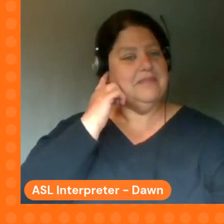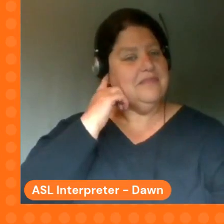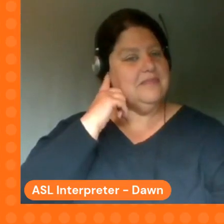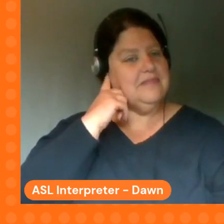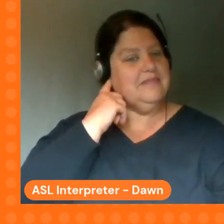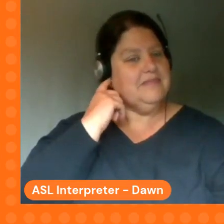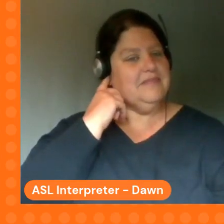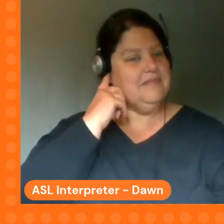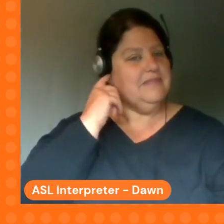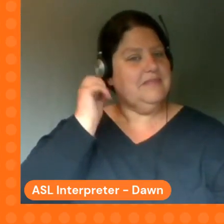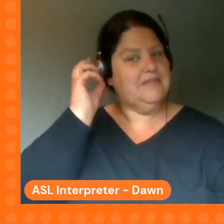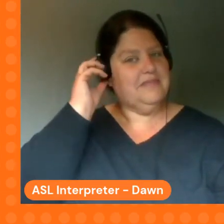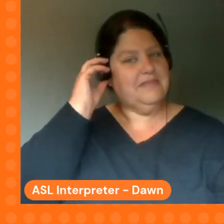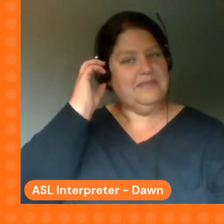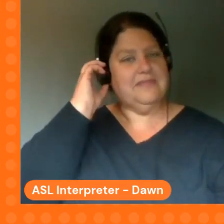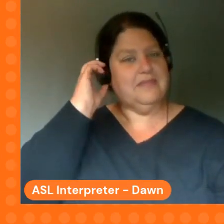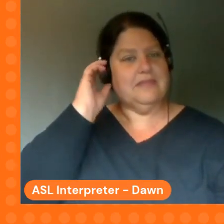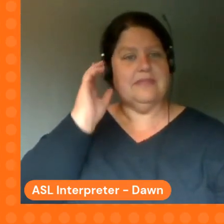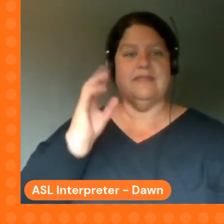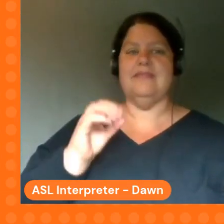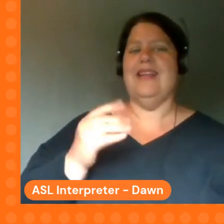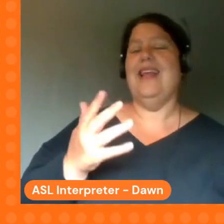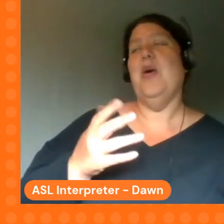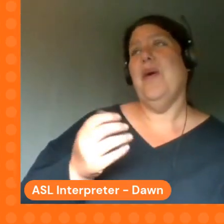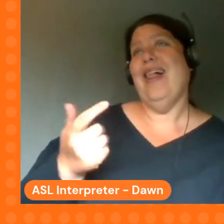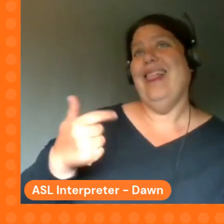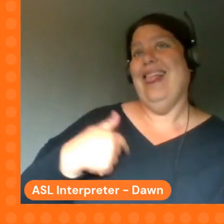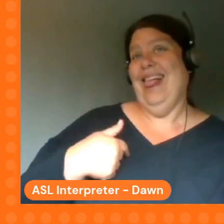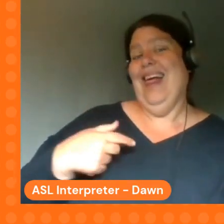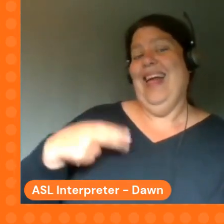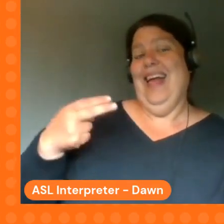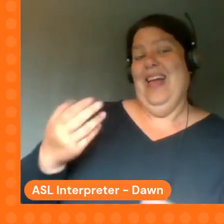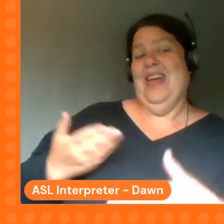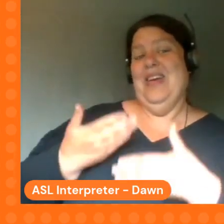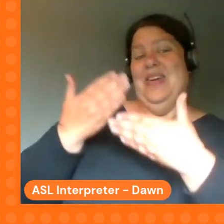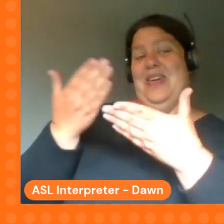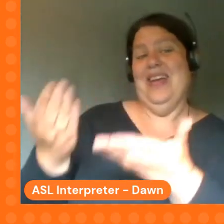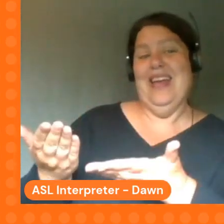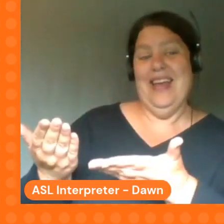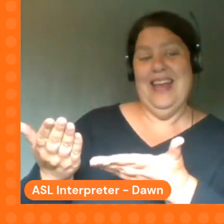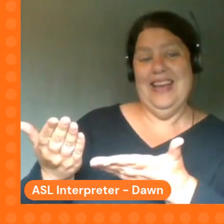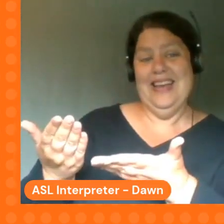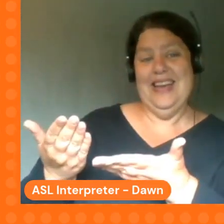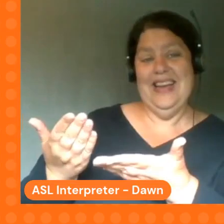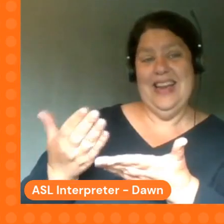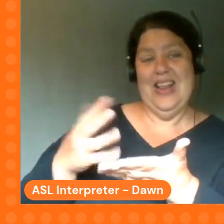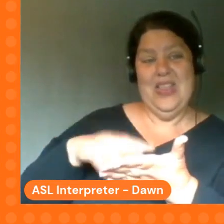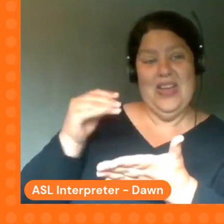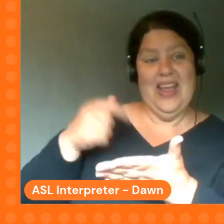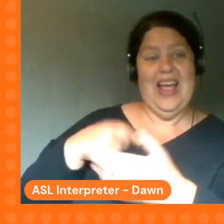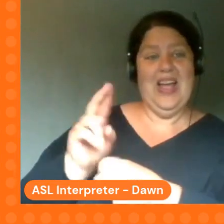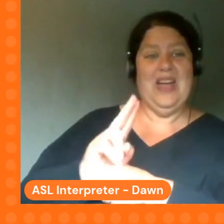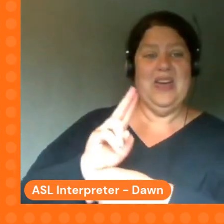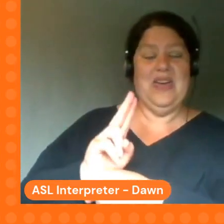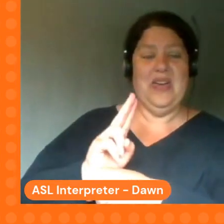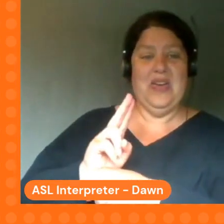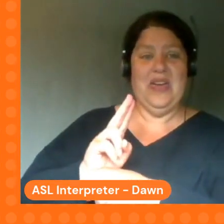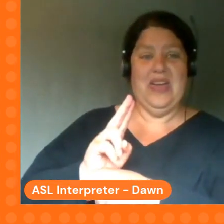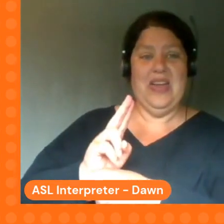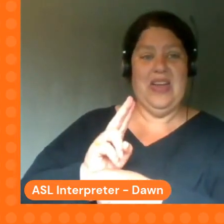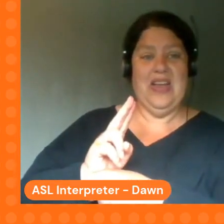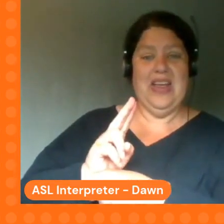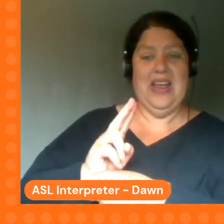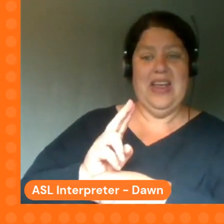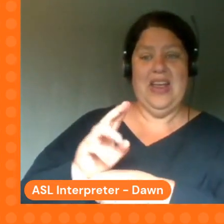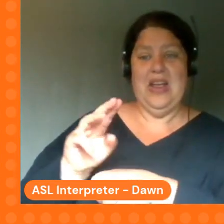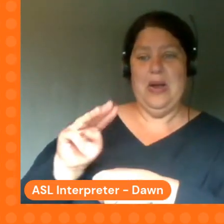This is not a promotion, but I highly recommend Machine Learning for Kids. I has been using machine learning for kids when